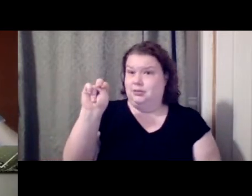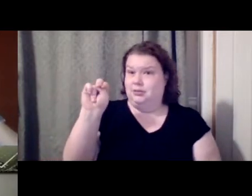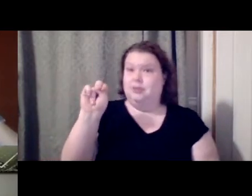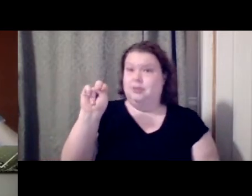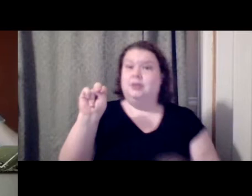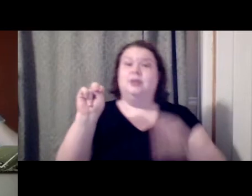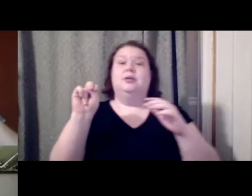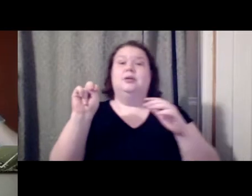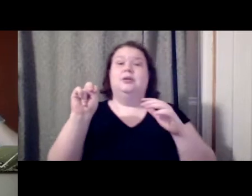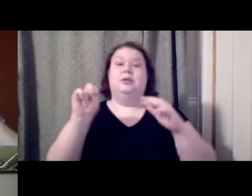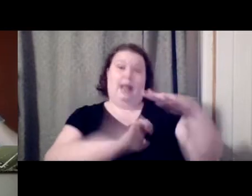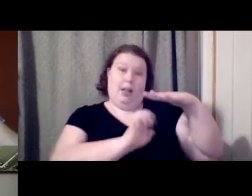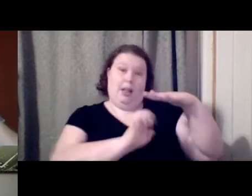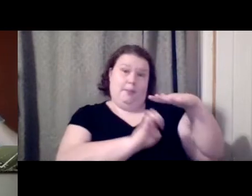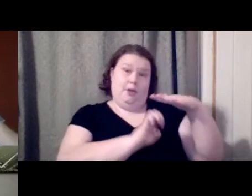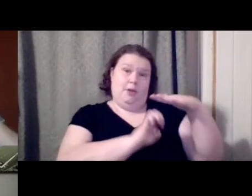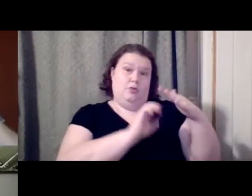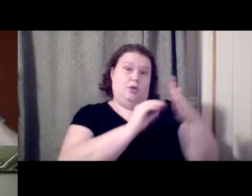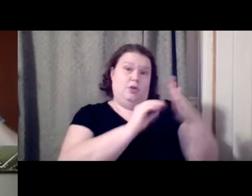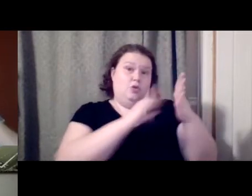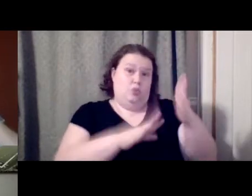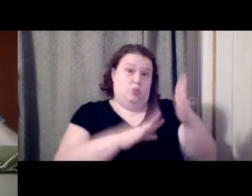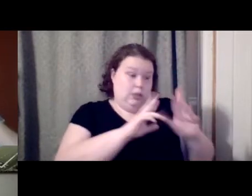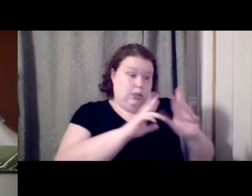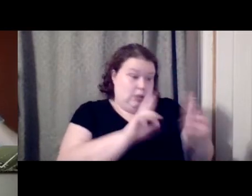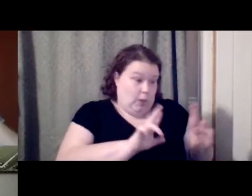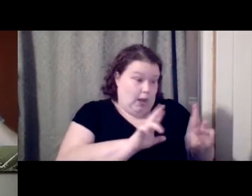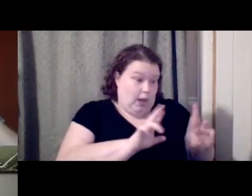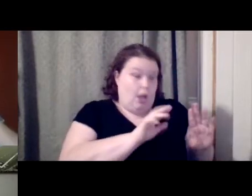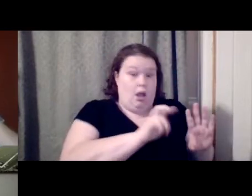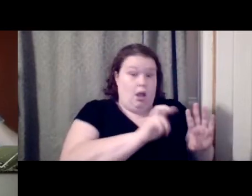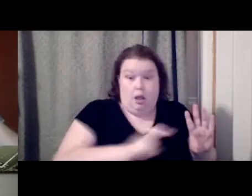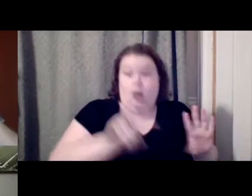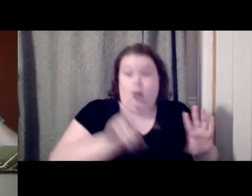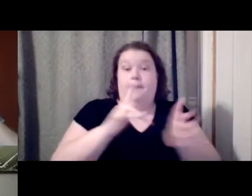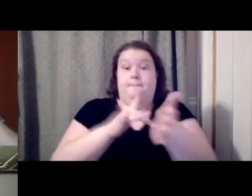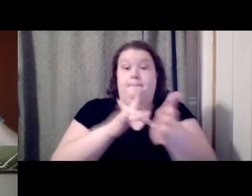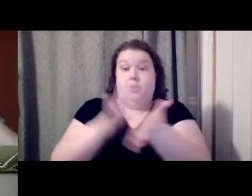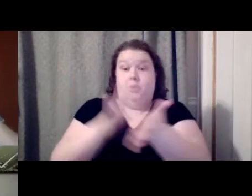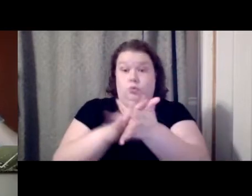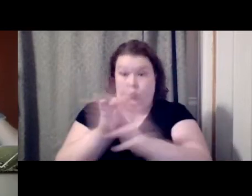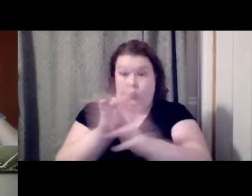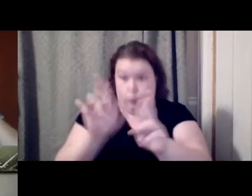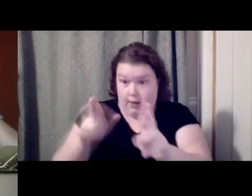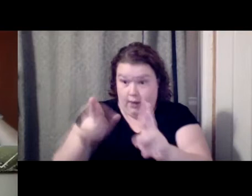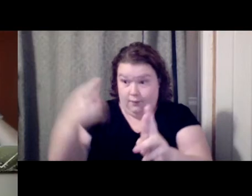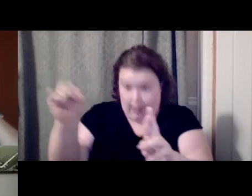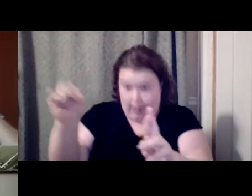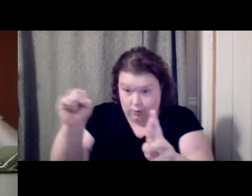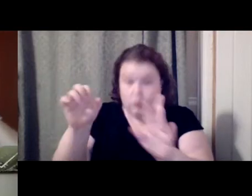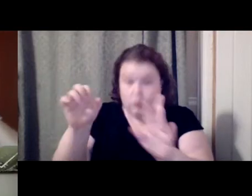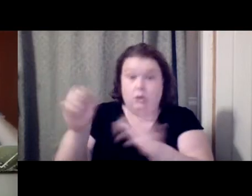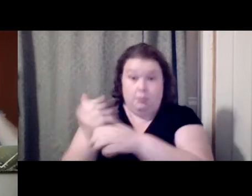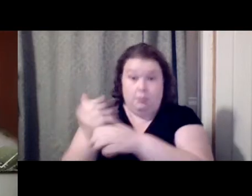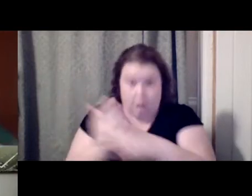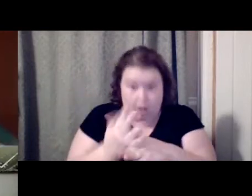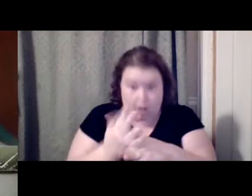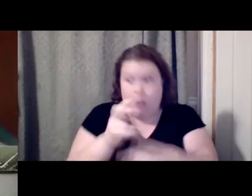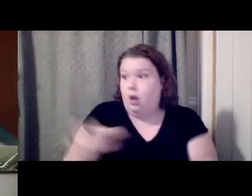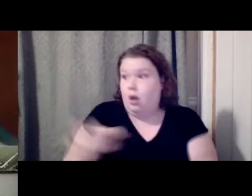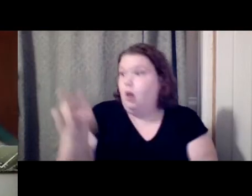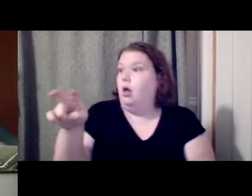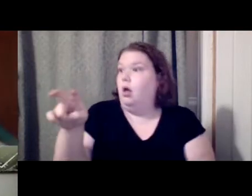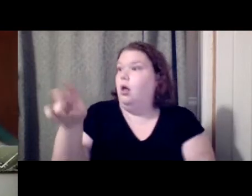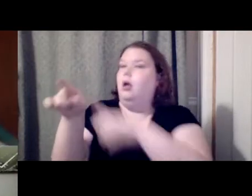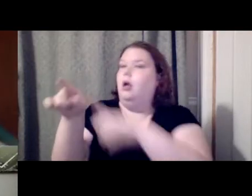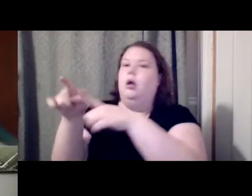middle school. And in middle school, our responsibility is to ensure that students are prepared to go into high school and beyond and be successful. And